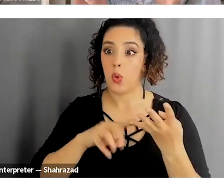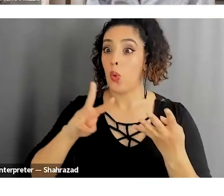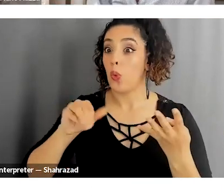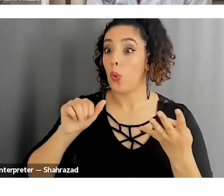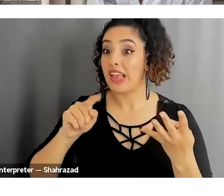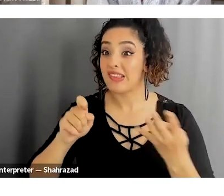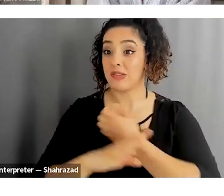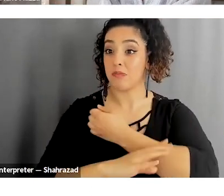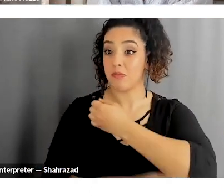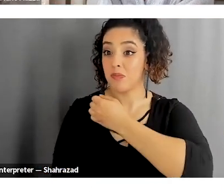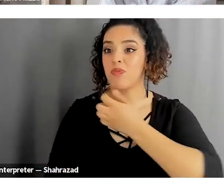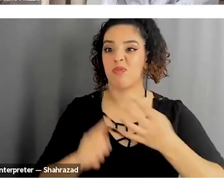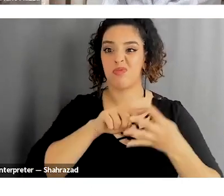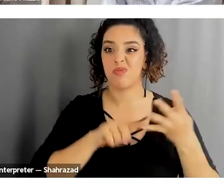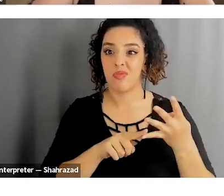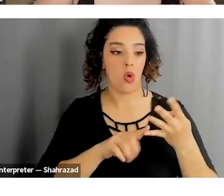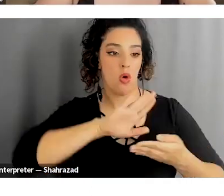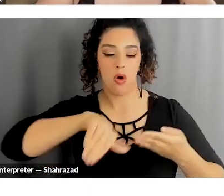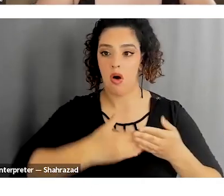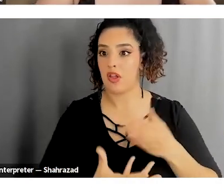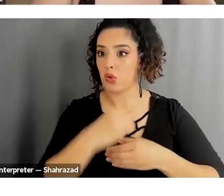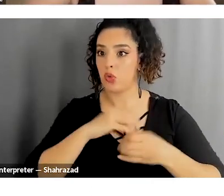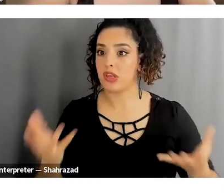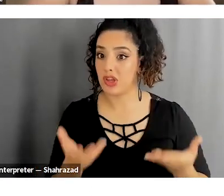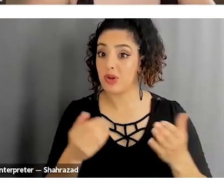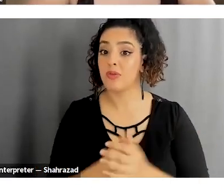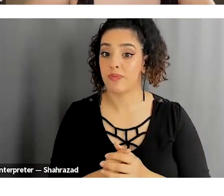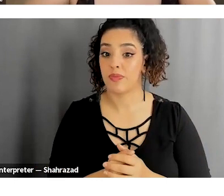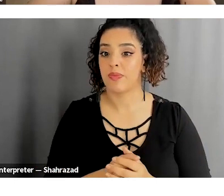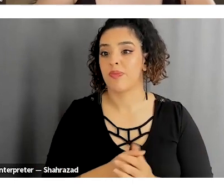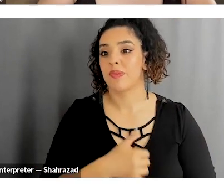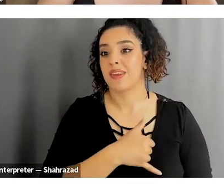happening, hopefully, in the future. No, absolutely. And when you say